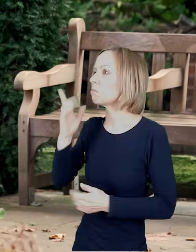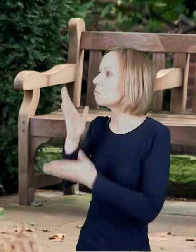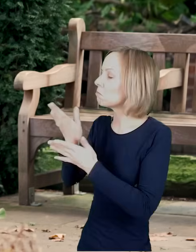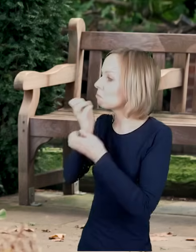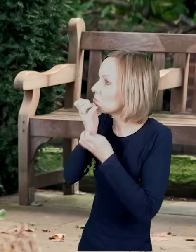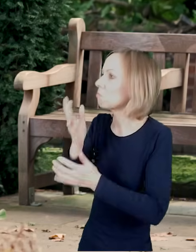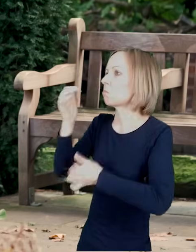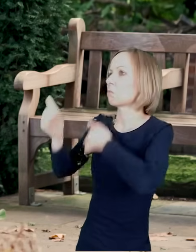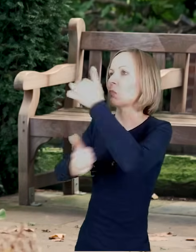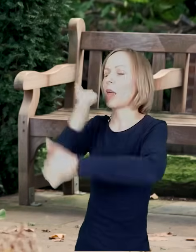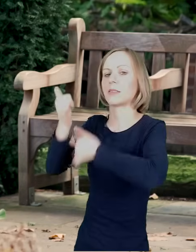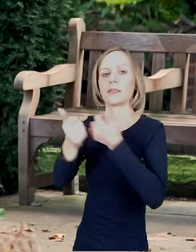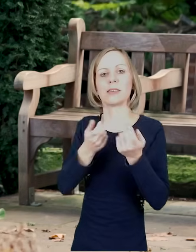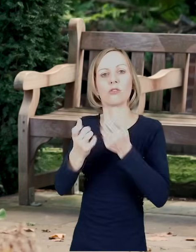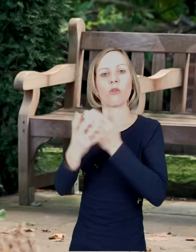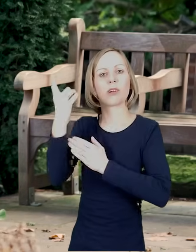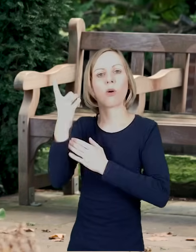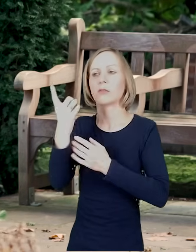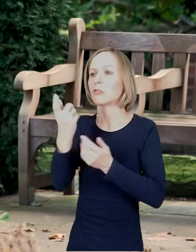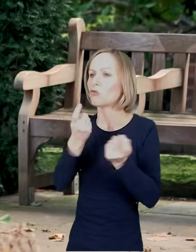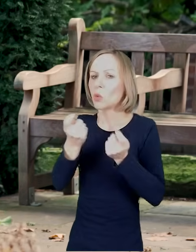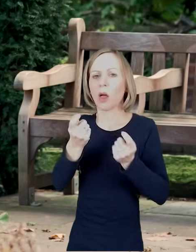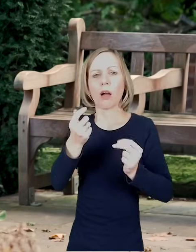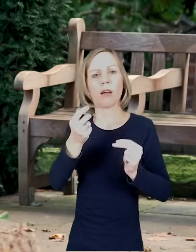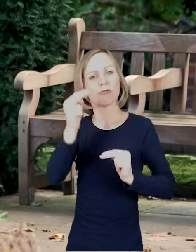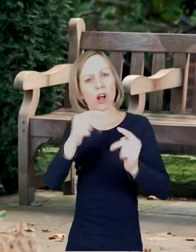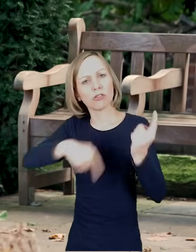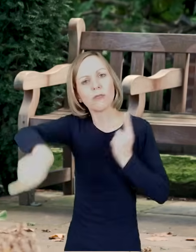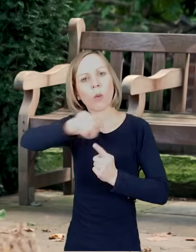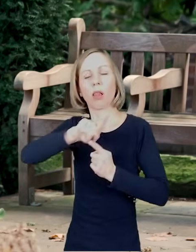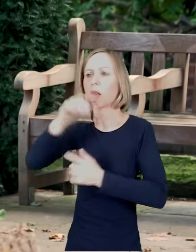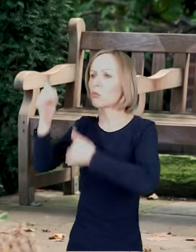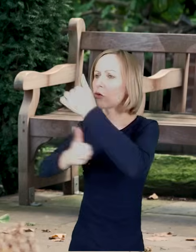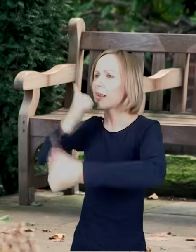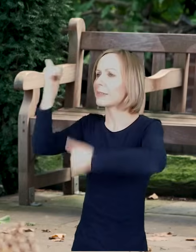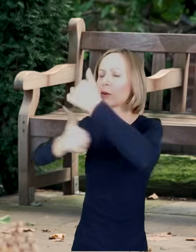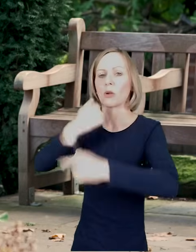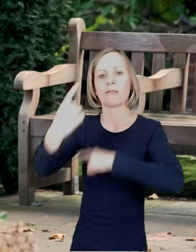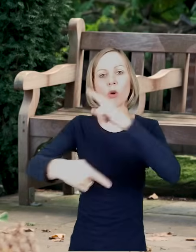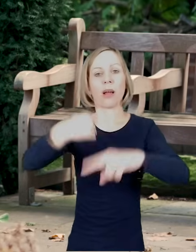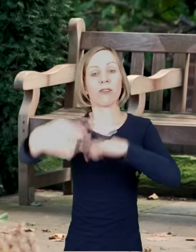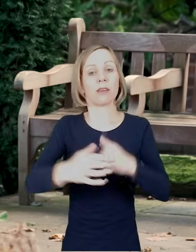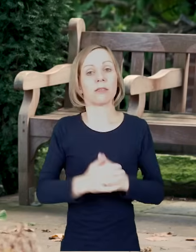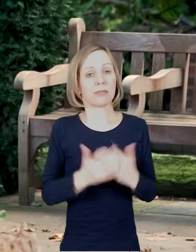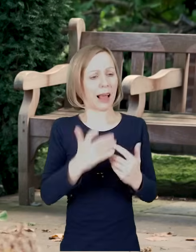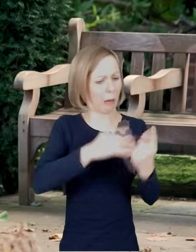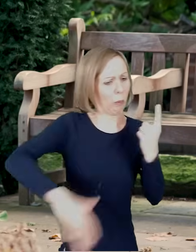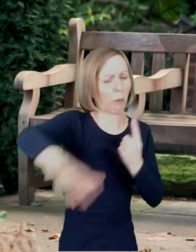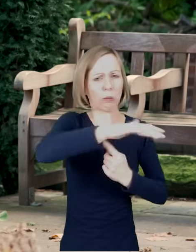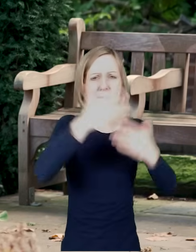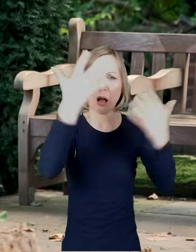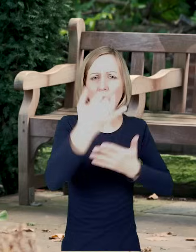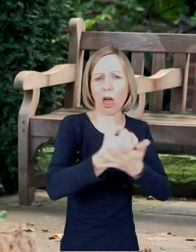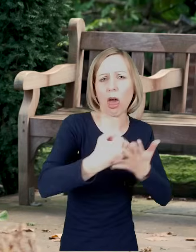Blessed are you, Sovereign God, ruler and judge of all. To you be praise and glory forever. In the darkness of